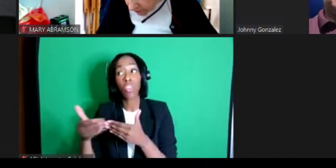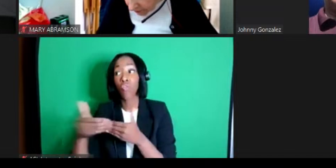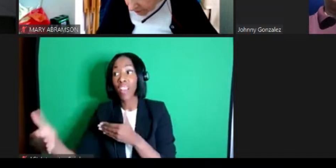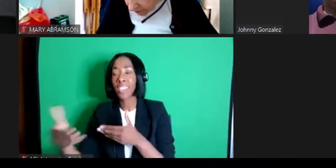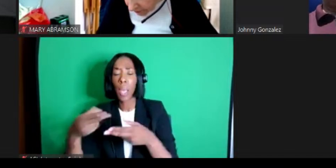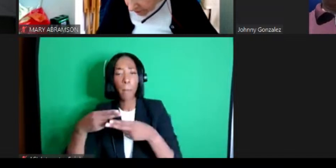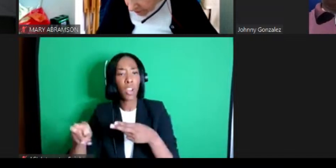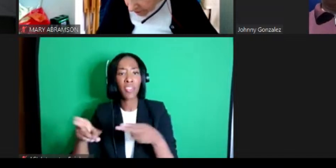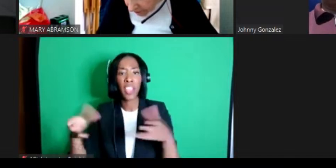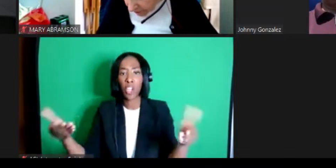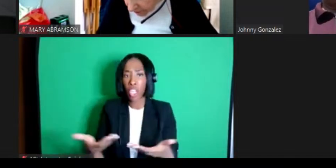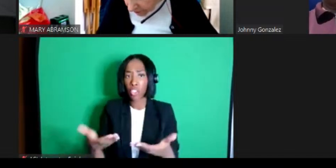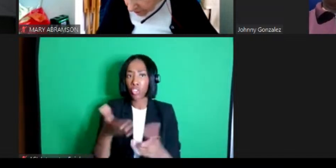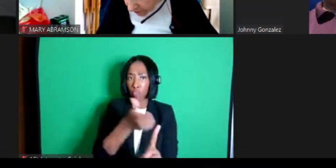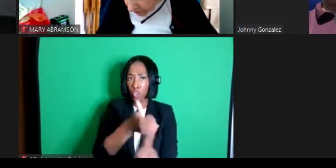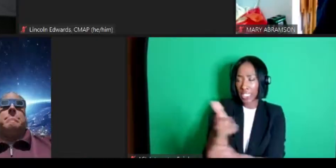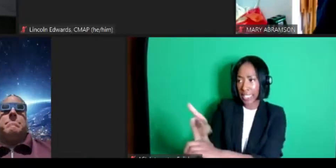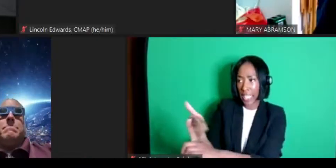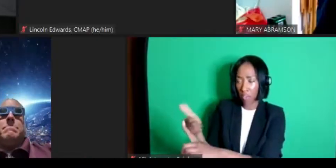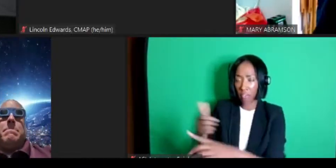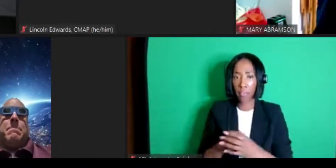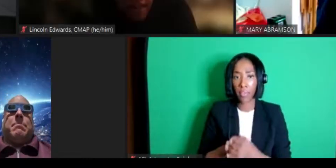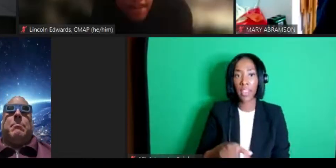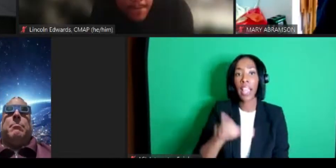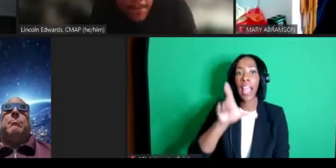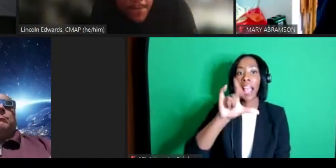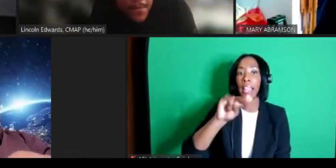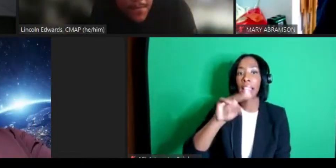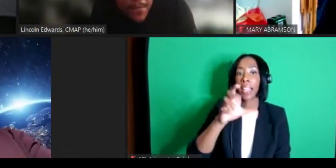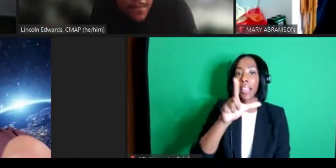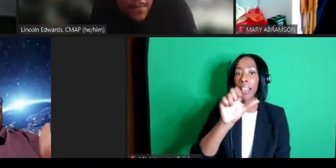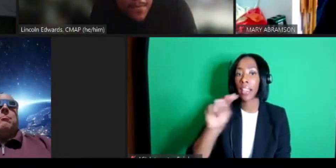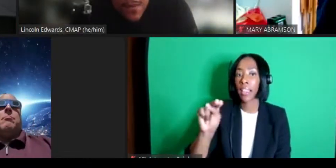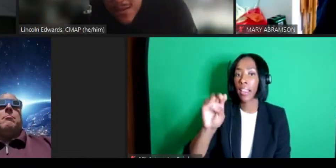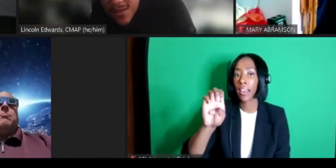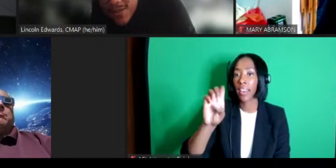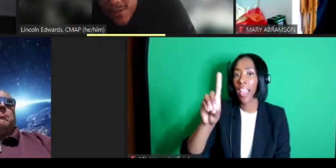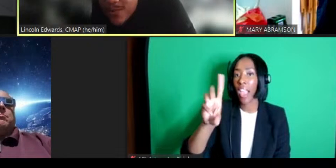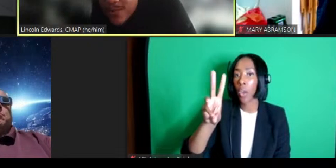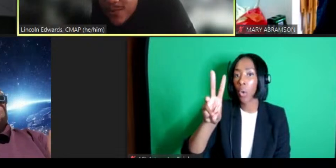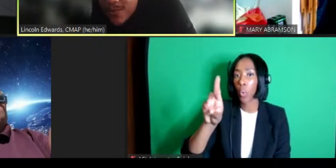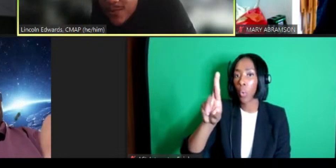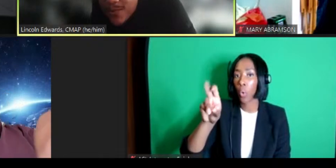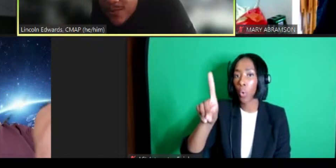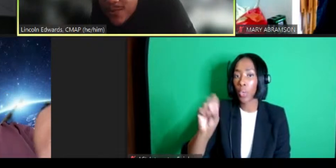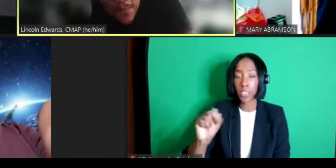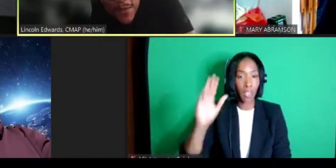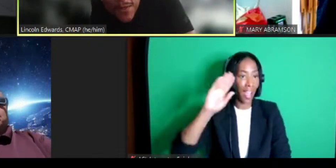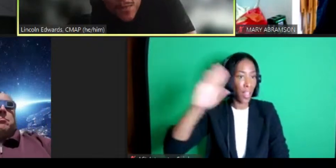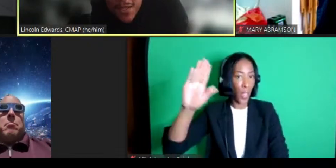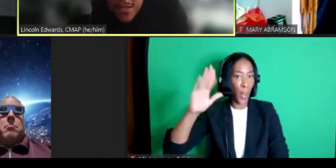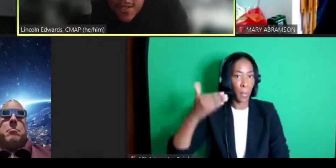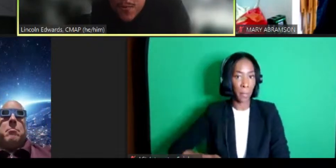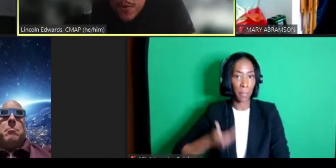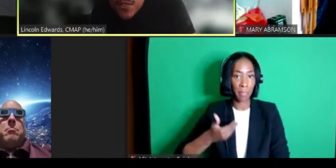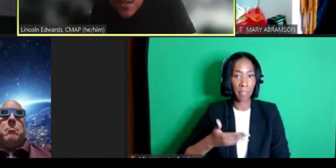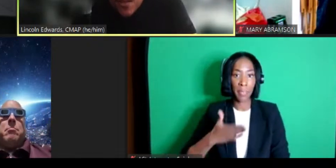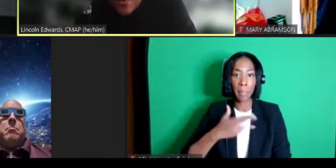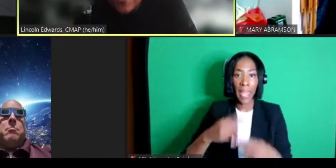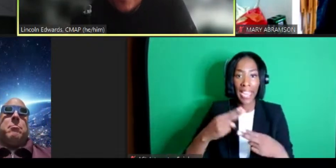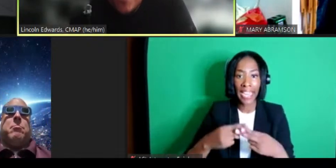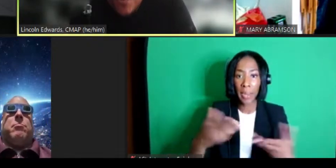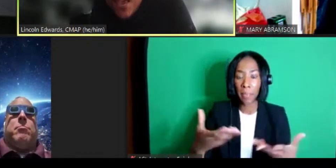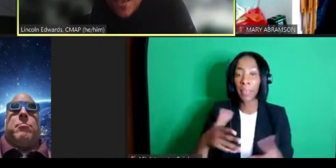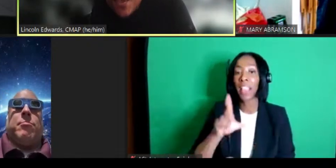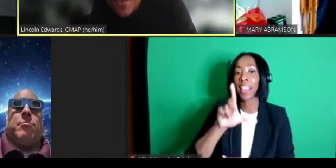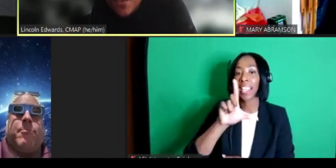introduction of yourself. Lincoln Edwards. Hello, Lincoln speaking. My name is Lincoln Edwards.